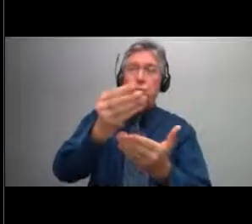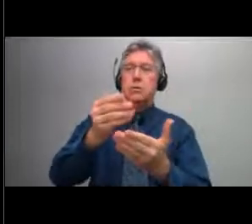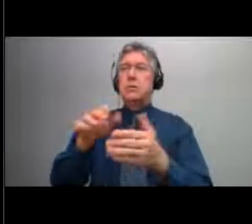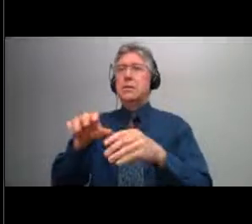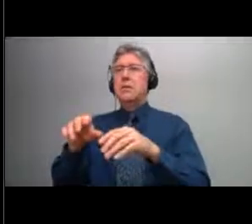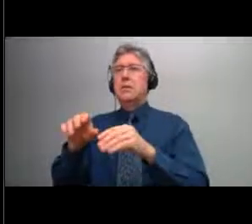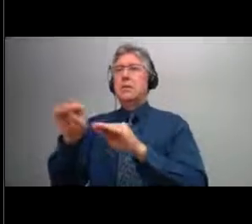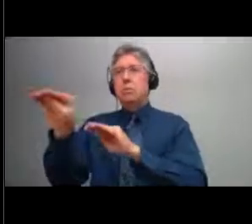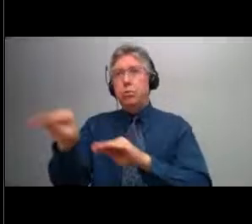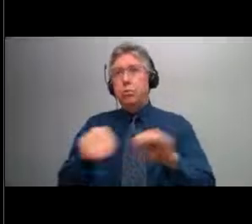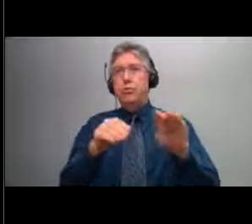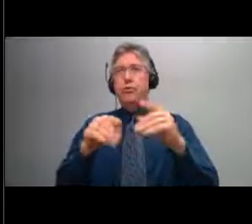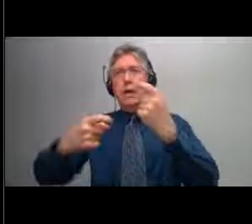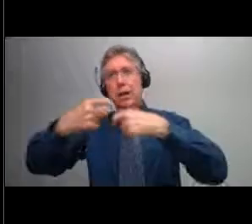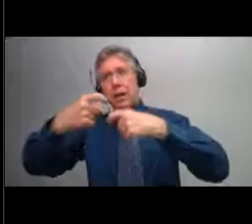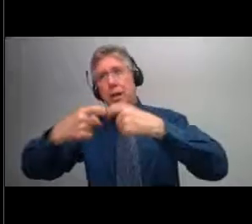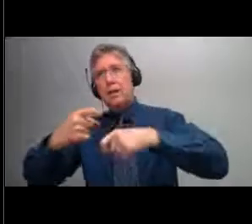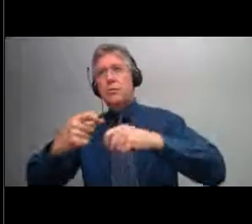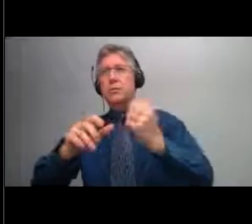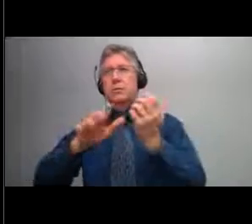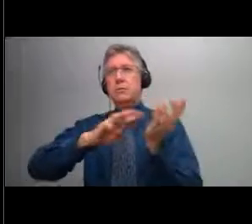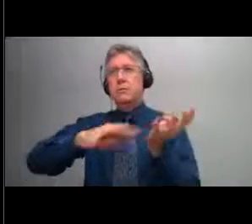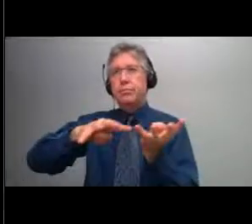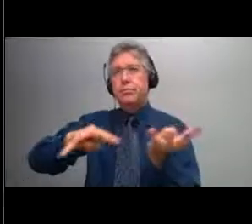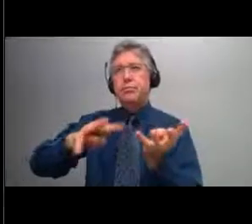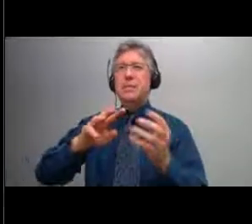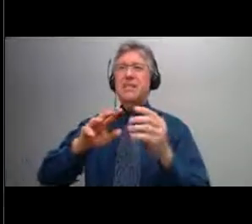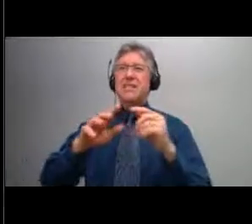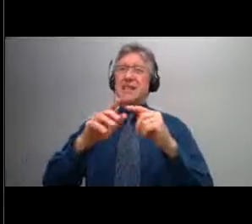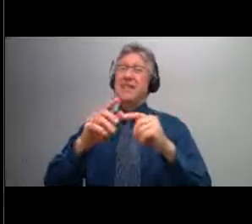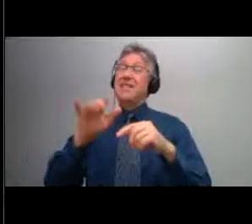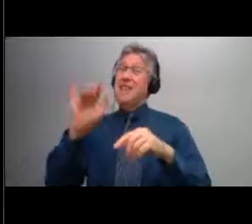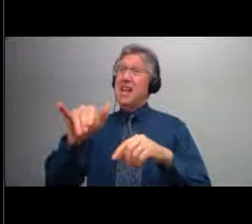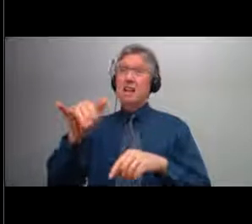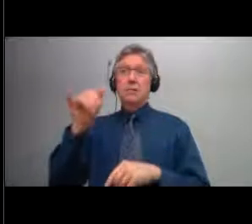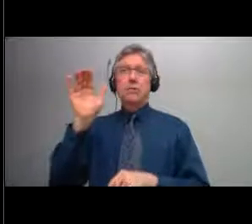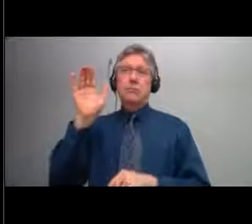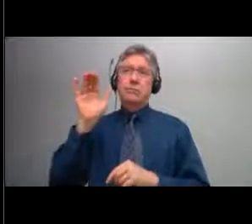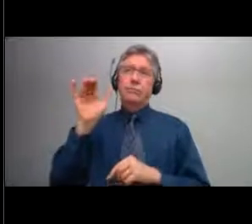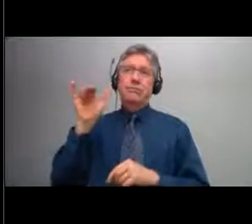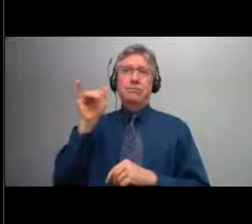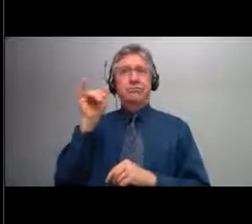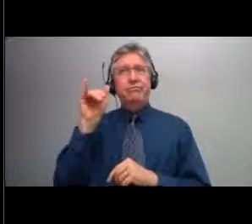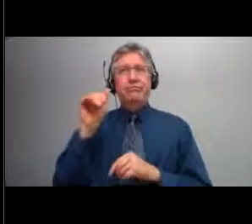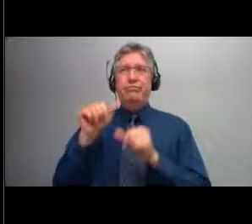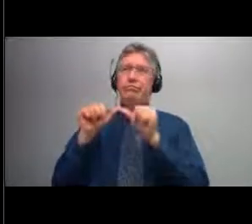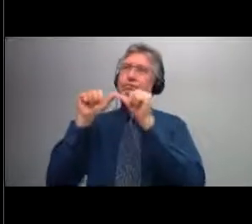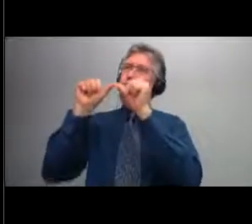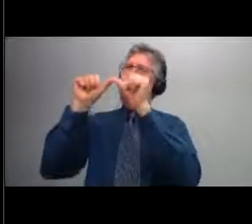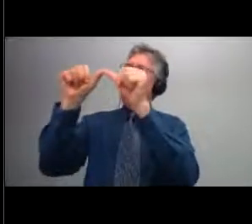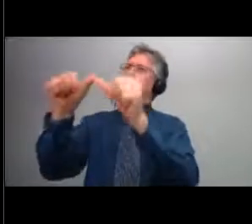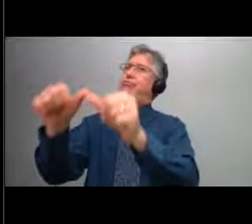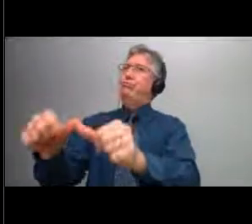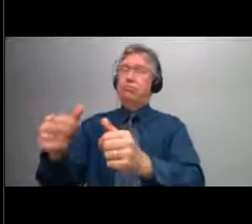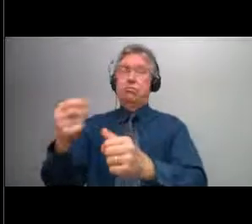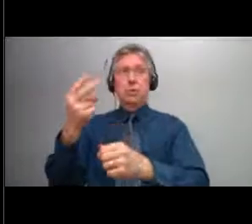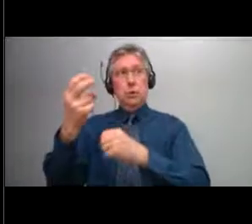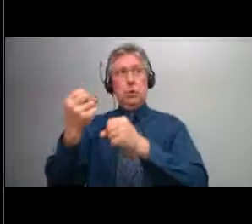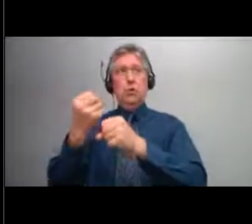a significantly long period is required, up to about 2 or 3